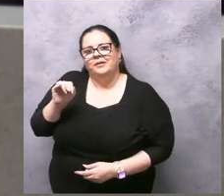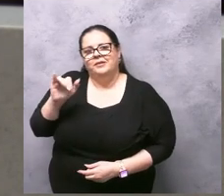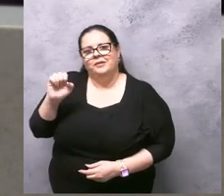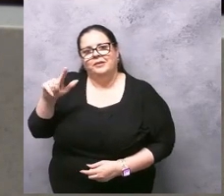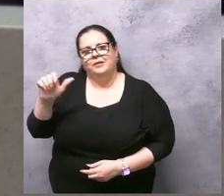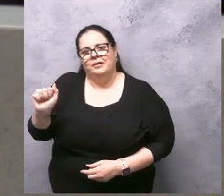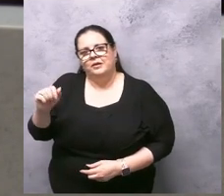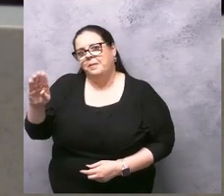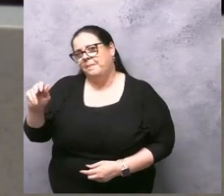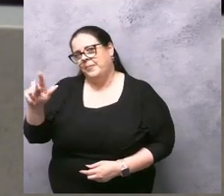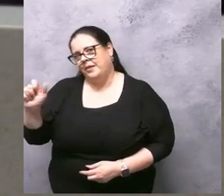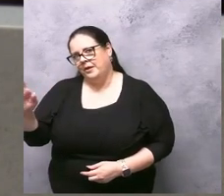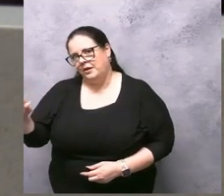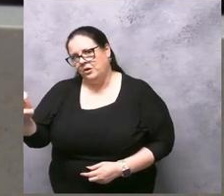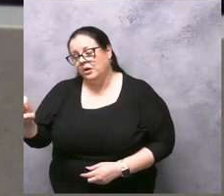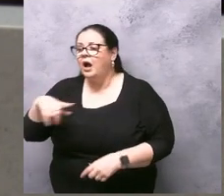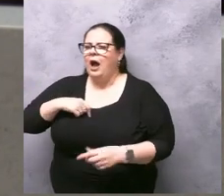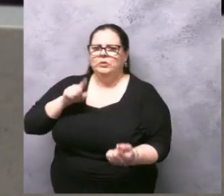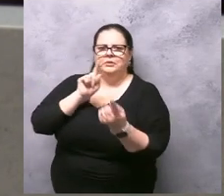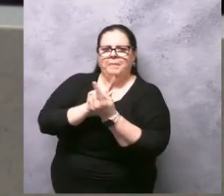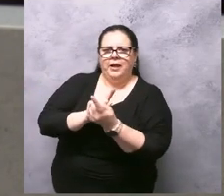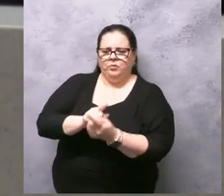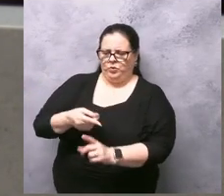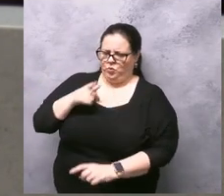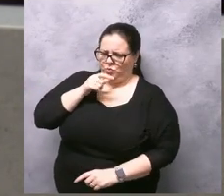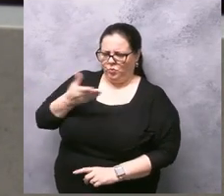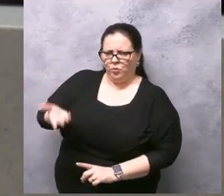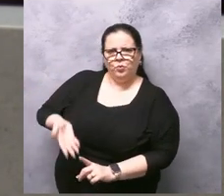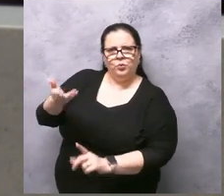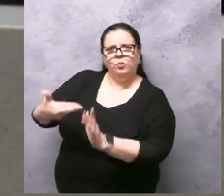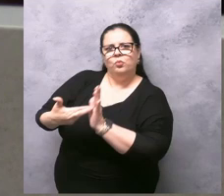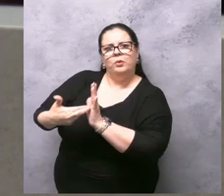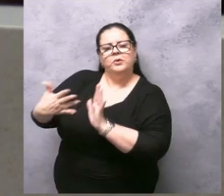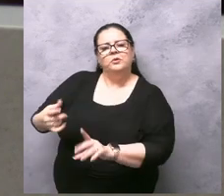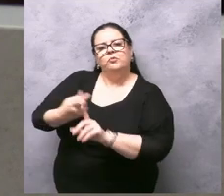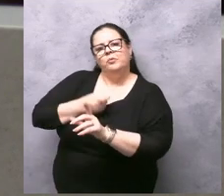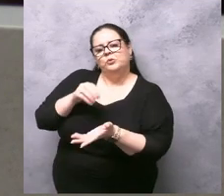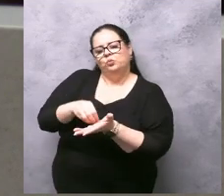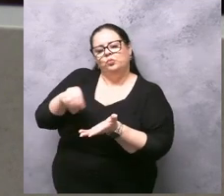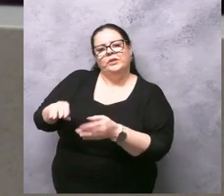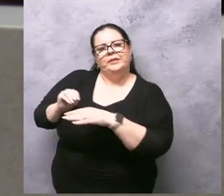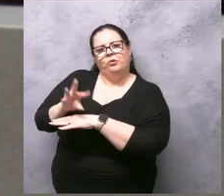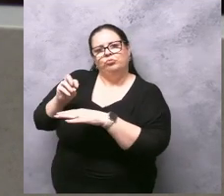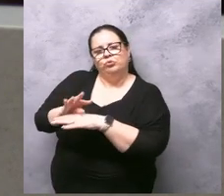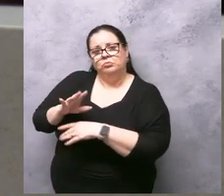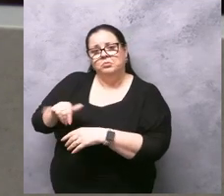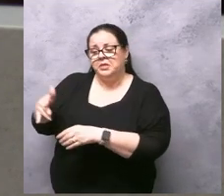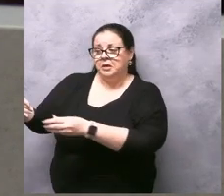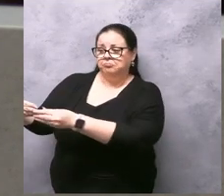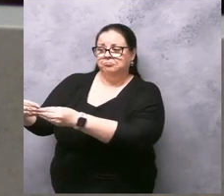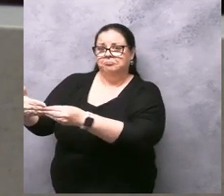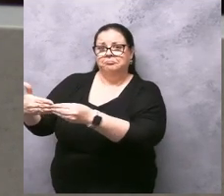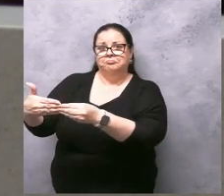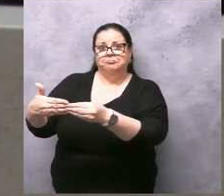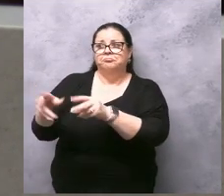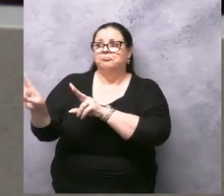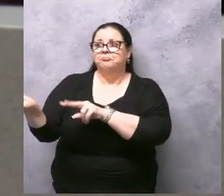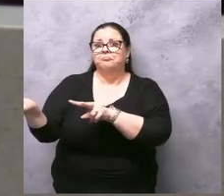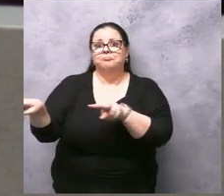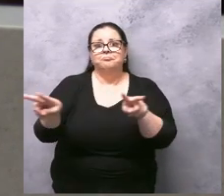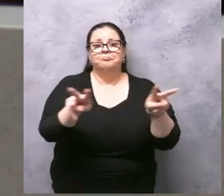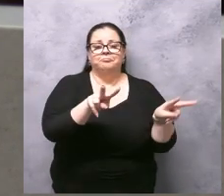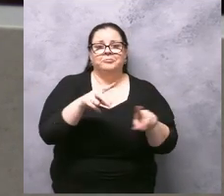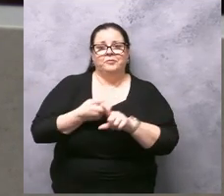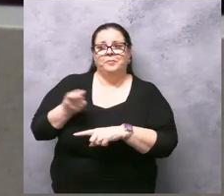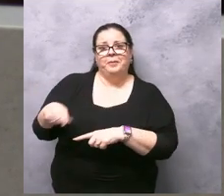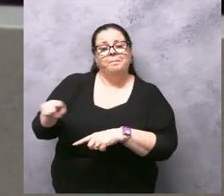about that was I was greeted and met by representatives of the student council. The entire tour was conducted by members of the student council